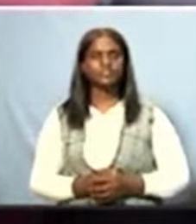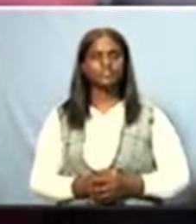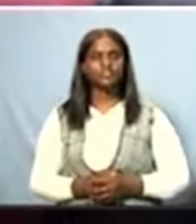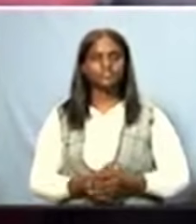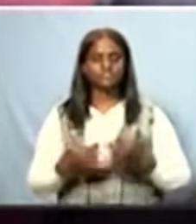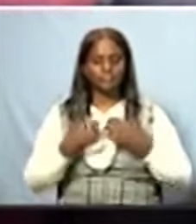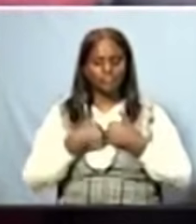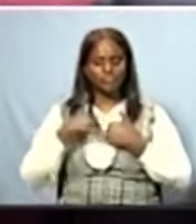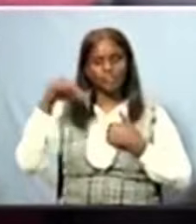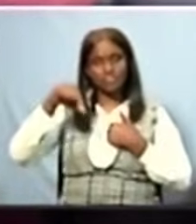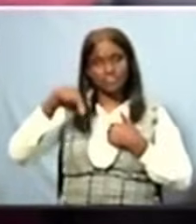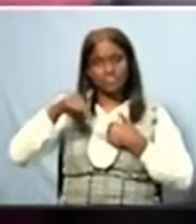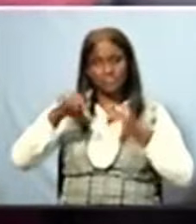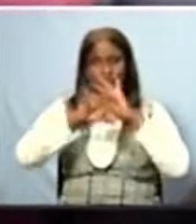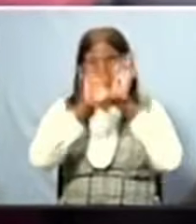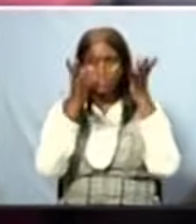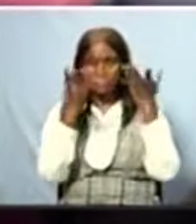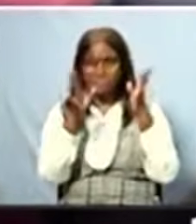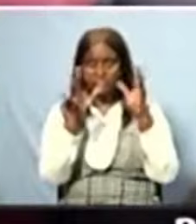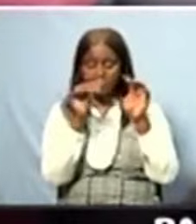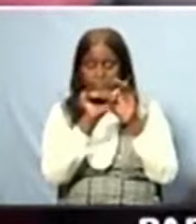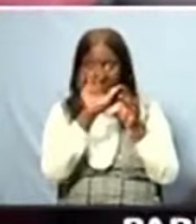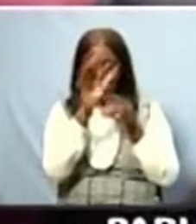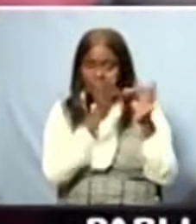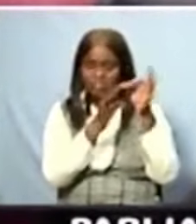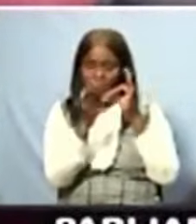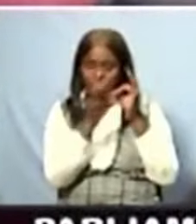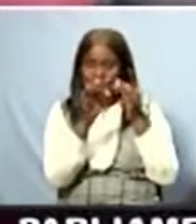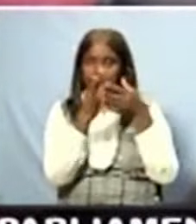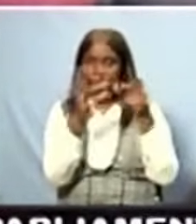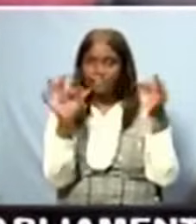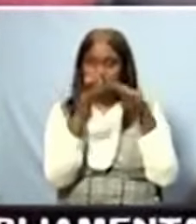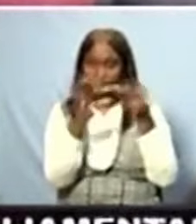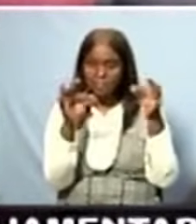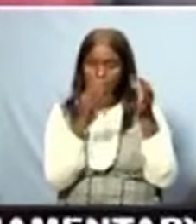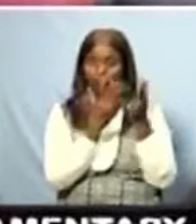You've qualified in the subsequent sentence